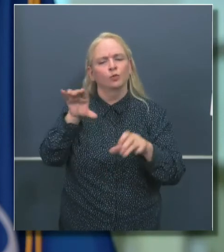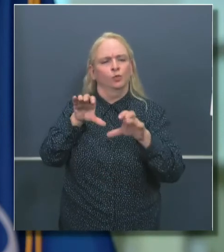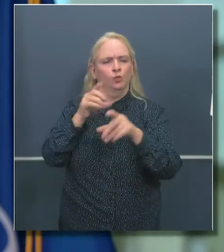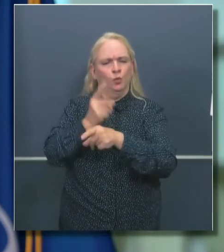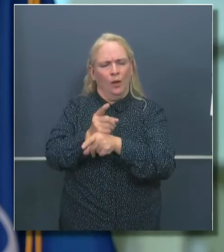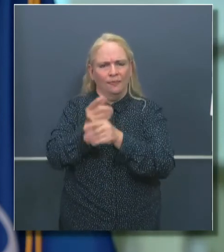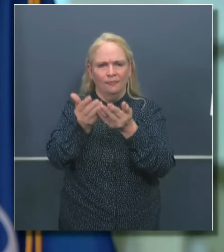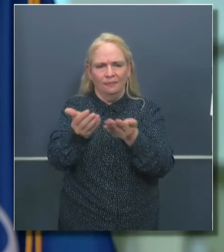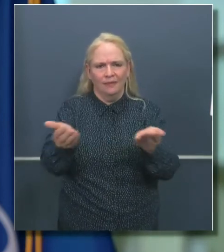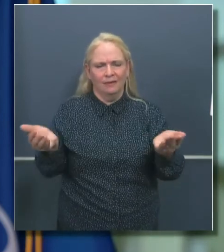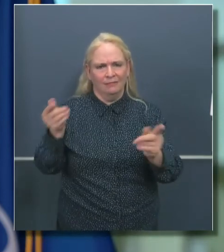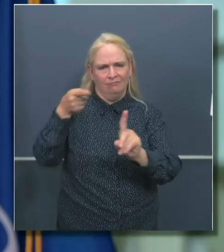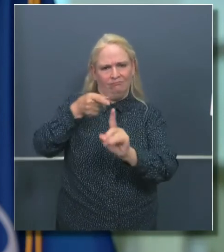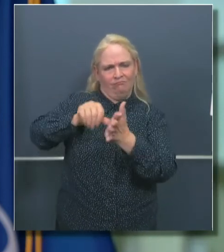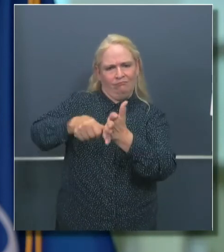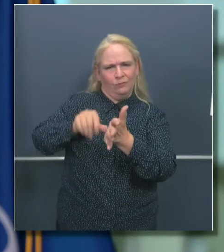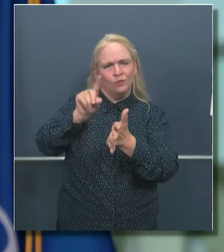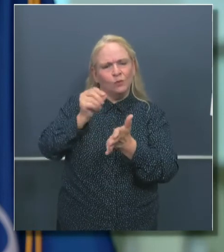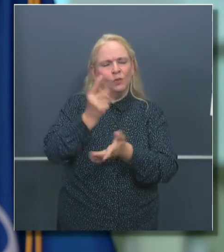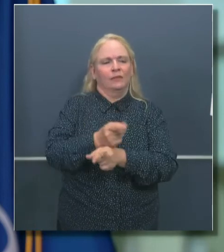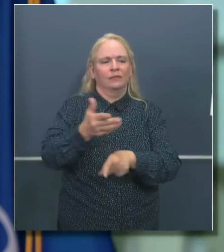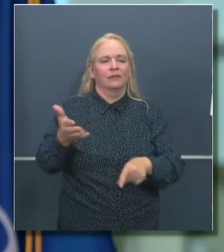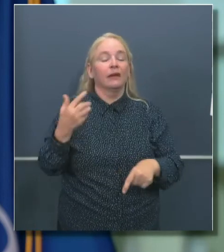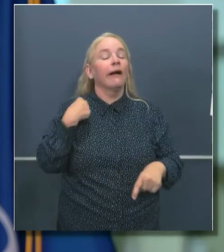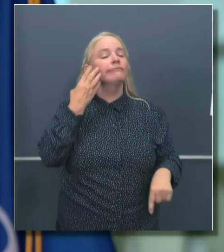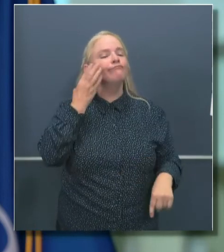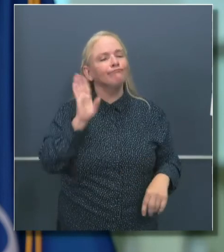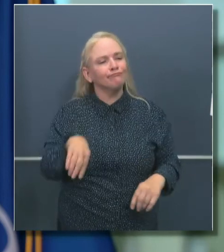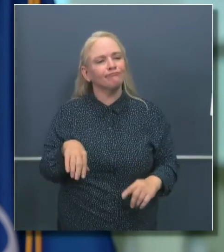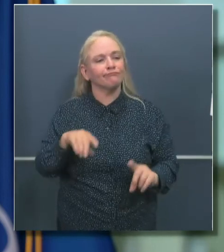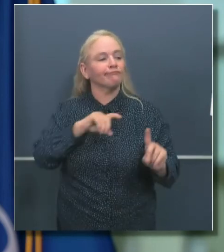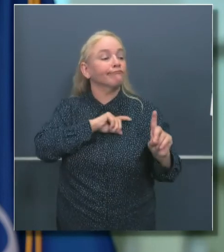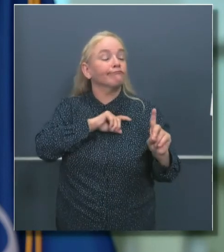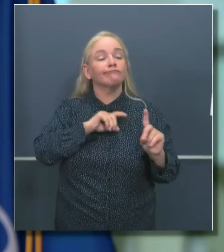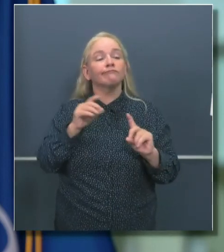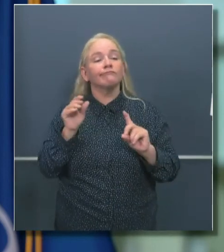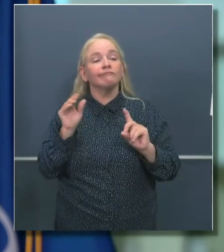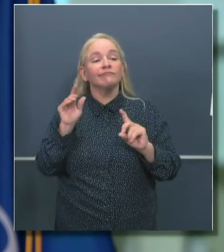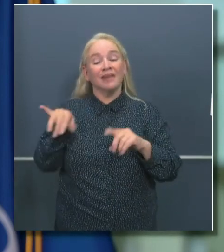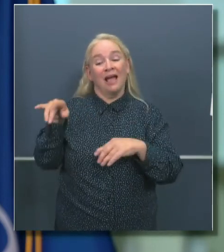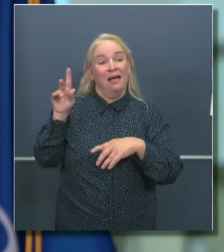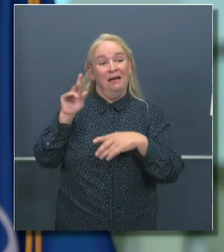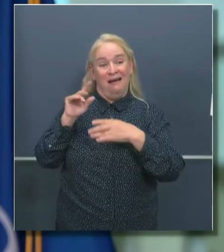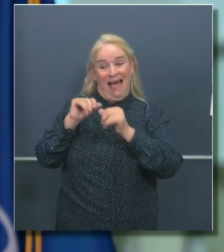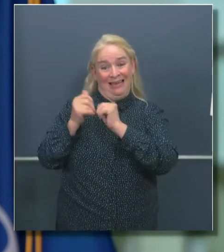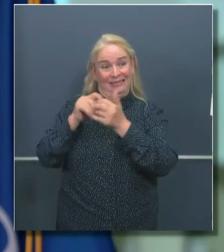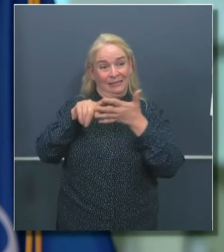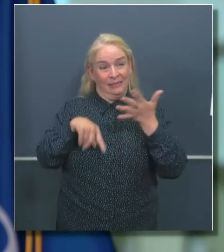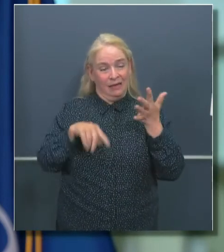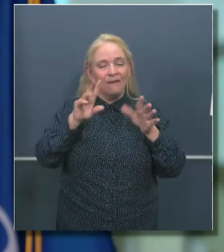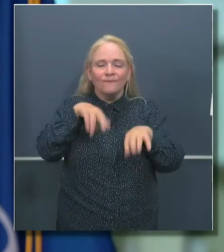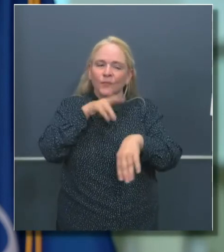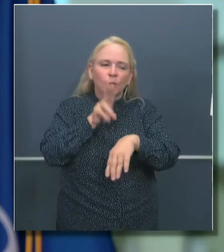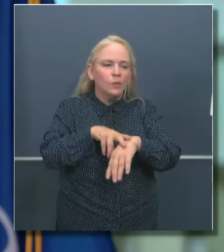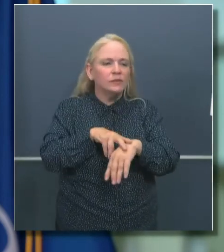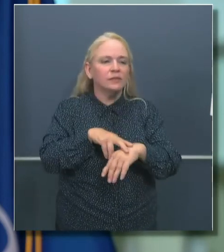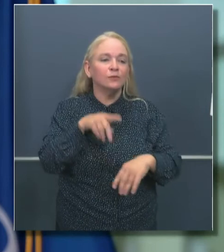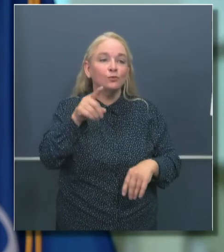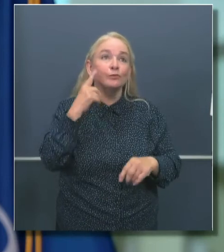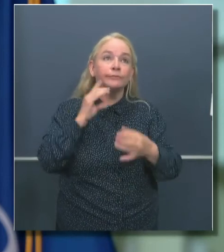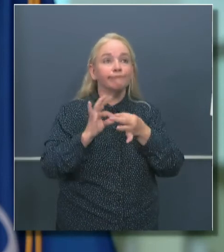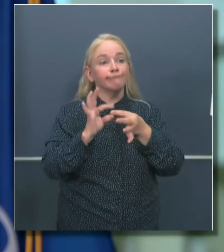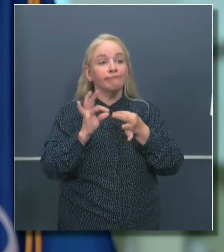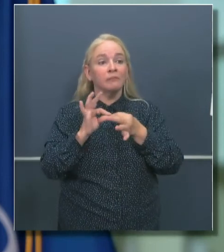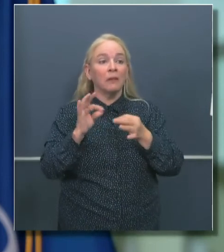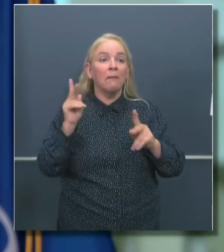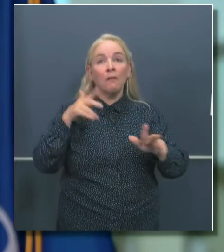a lot of local enforcement is also targeted for people walking, for example, your example,